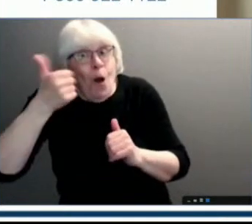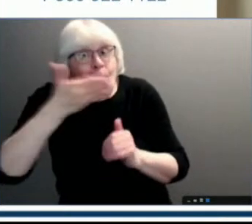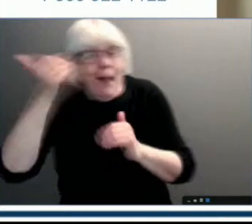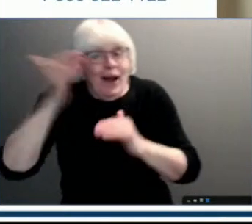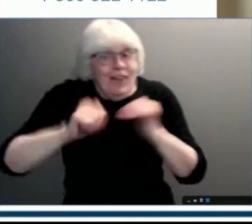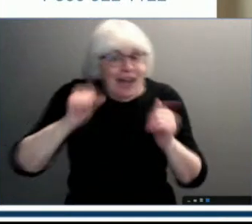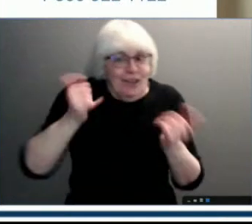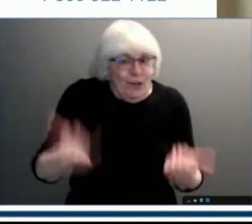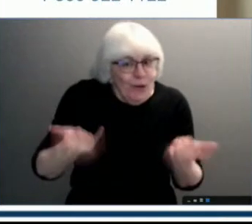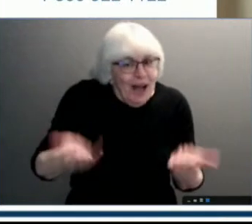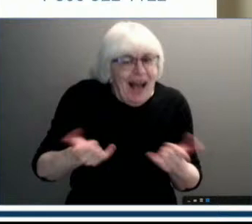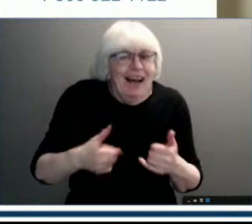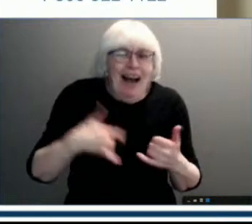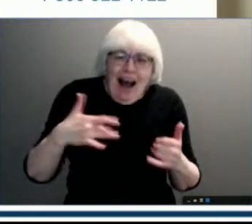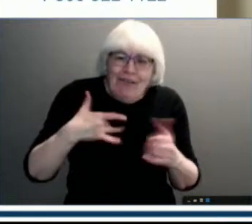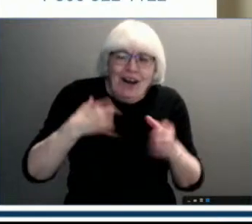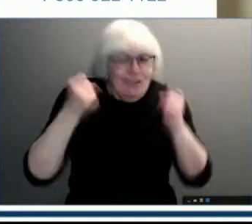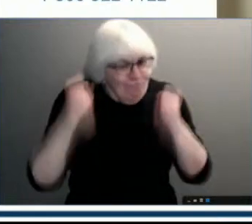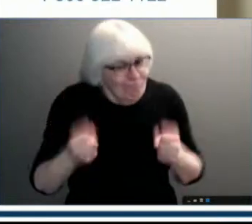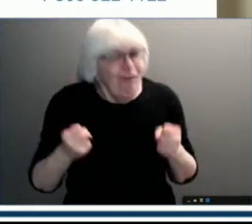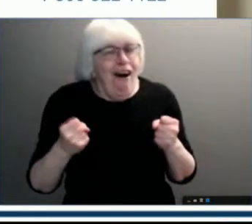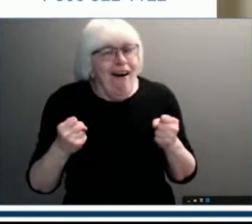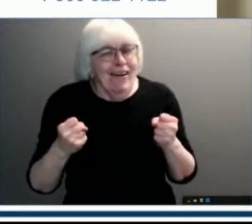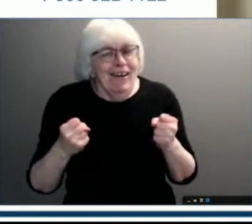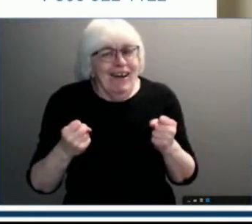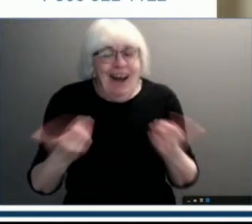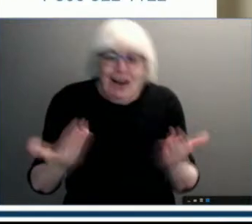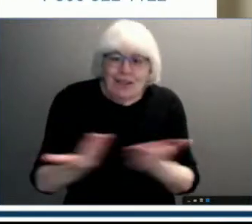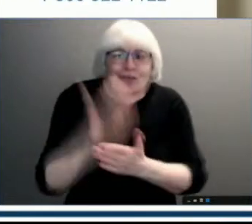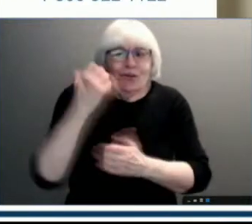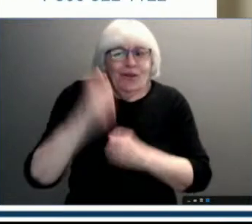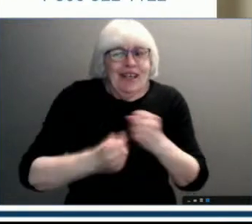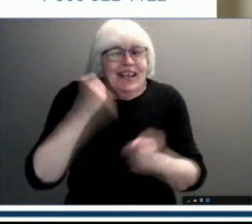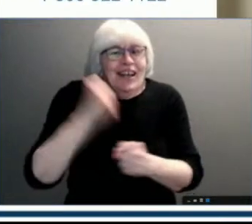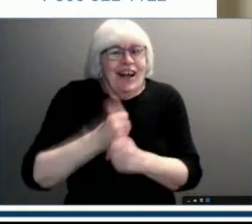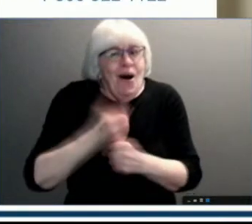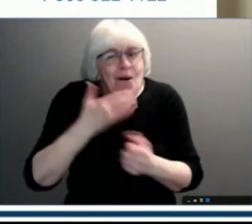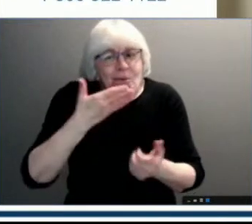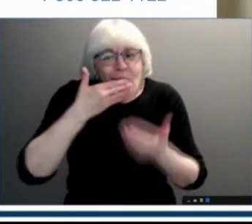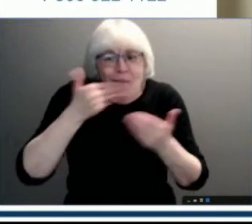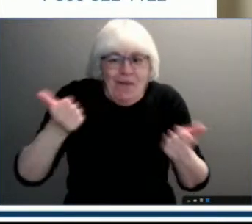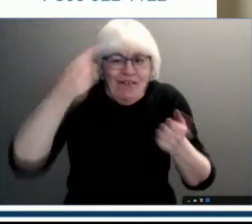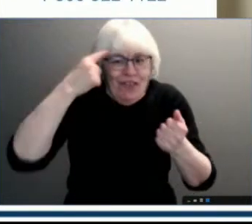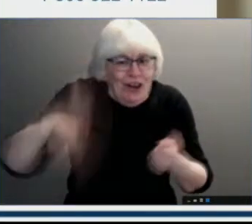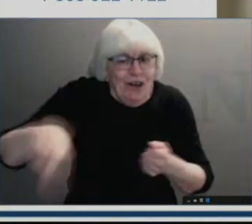we're all in for a very good New Year's, and I wish nothing but the very best to you and your family. Thank you so much.